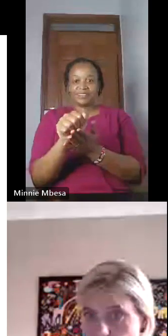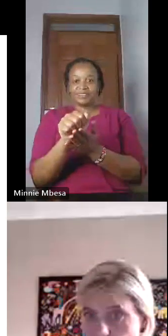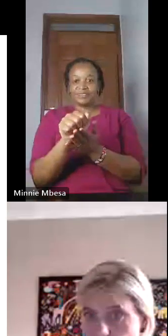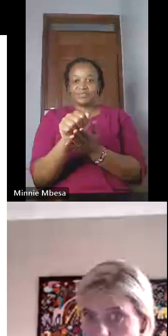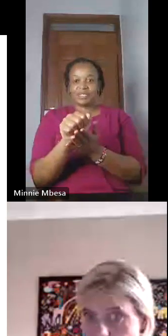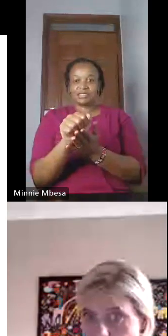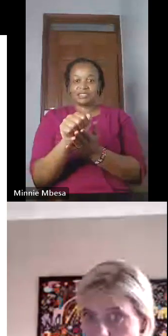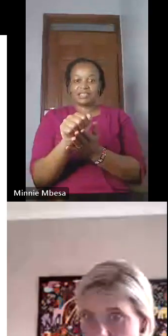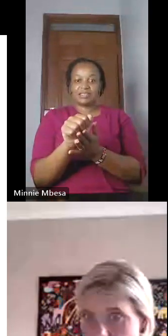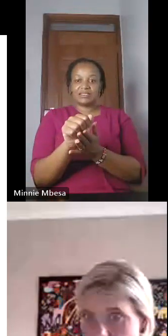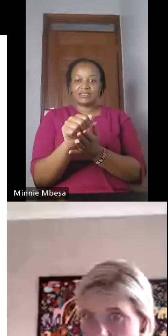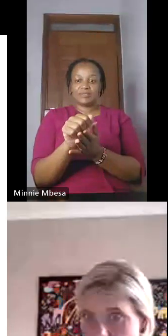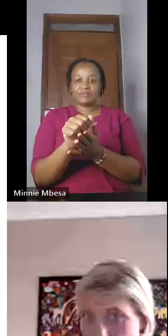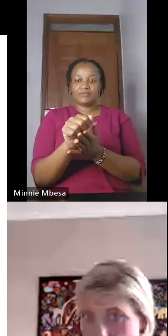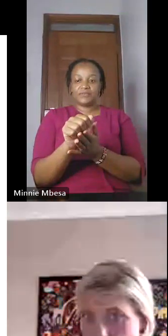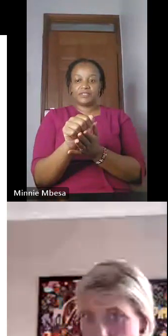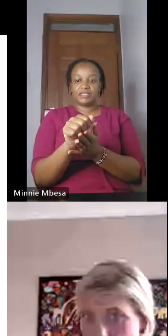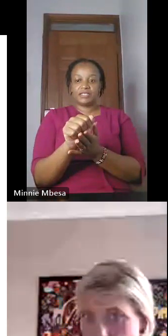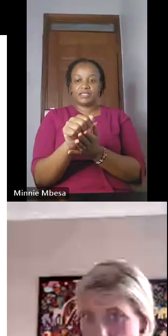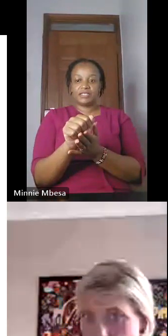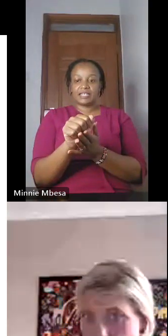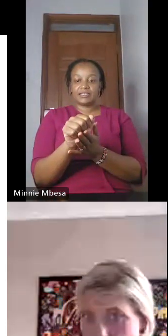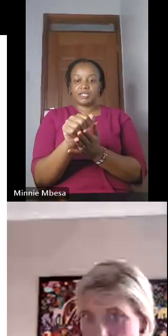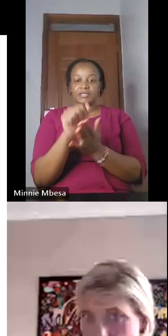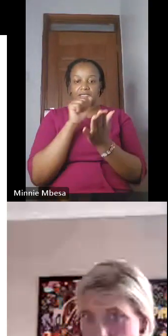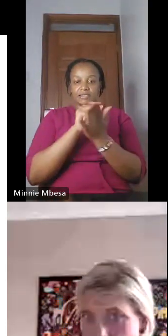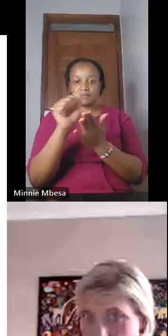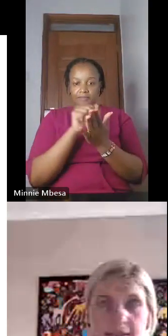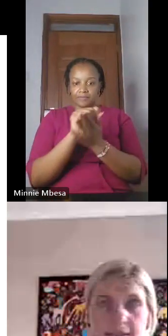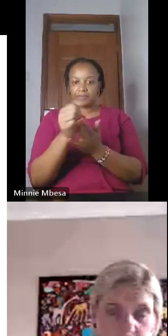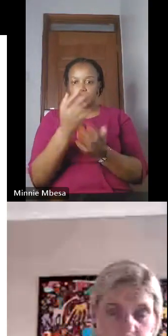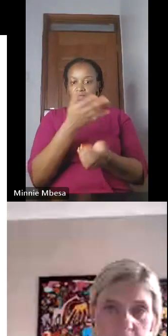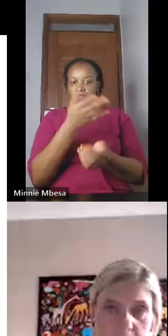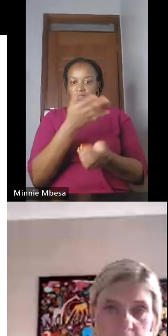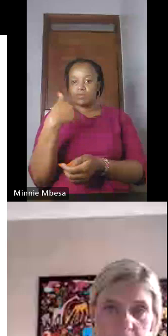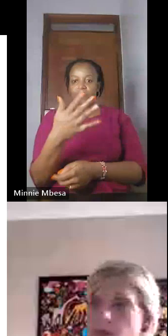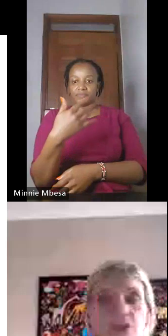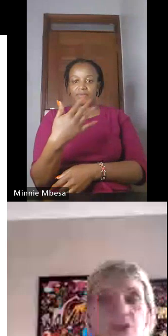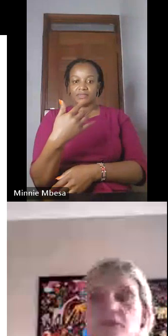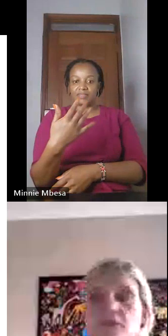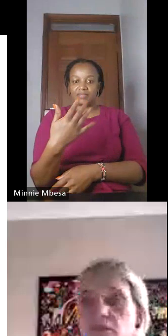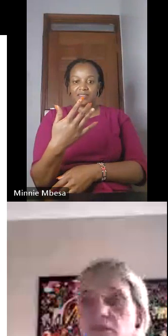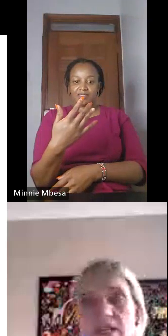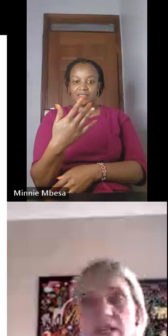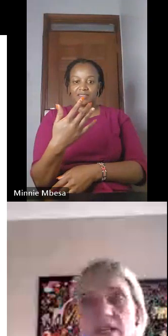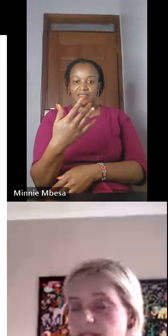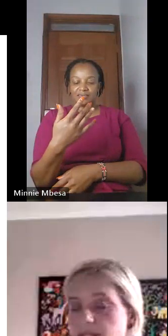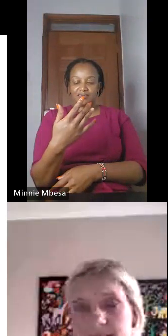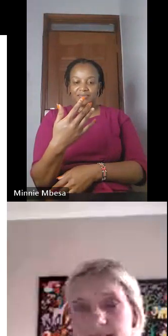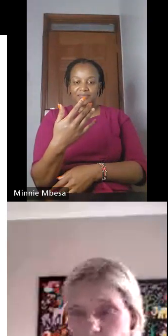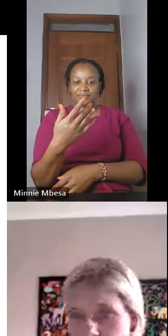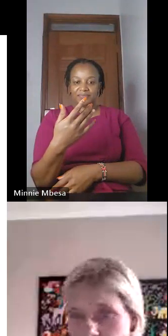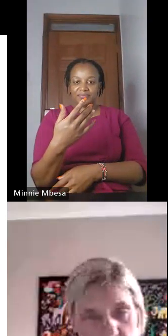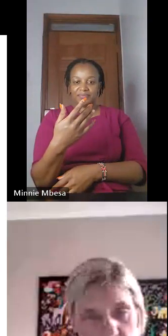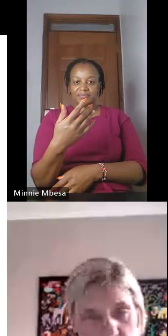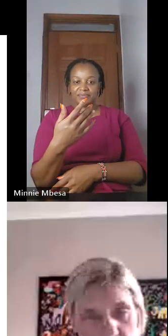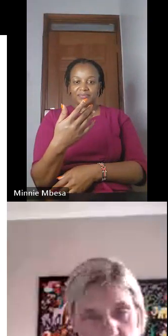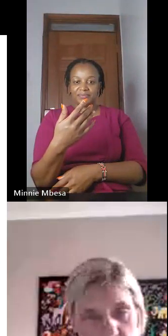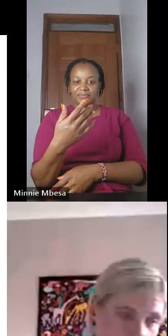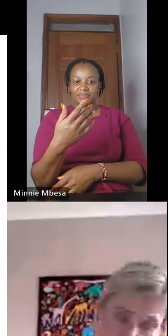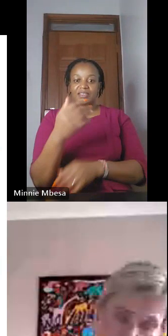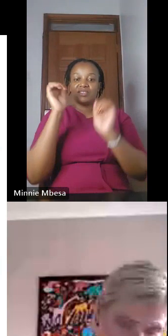can just print it normal and it needs the stamp? Yes, yes. So no, you Our can print it in black